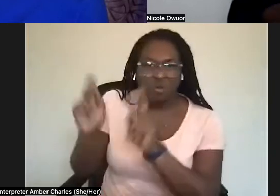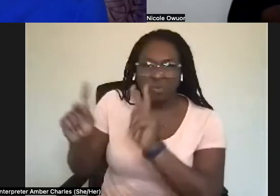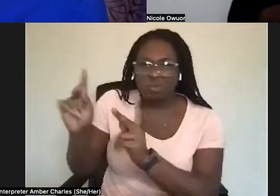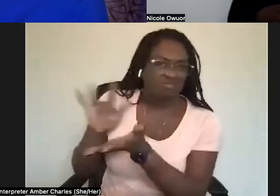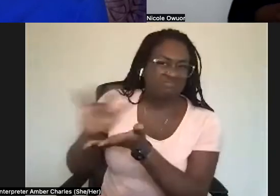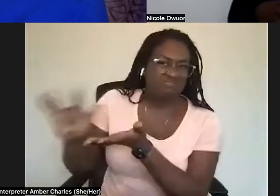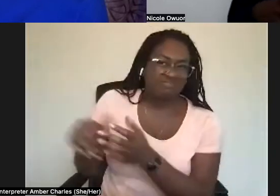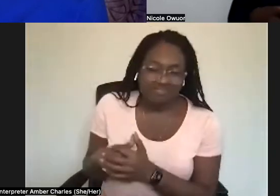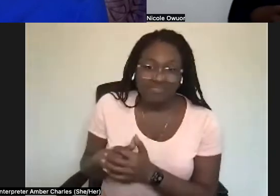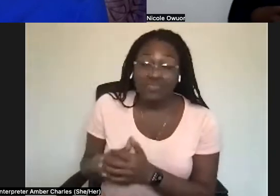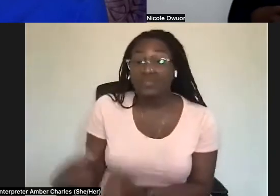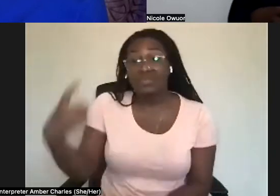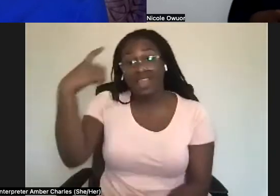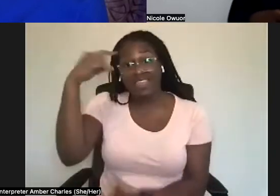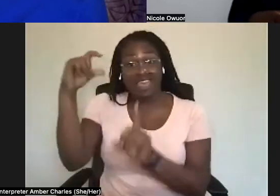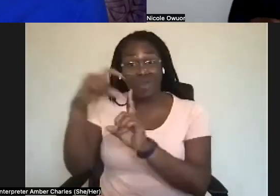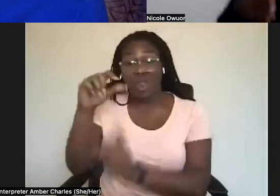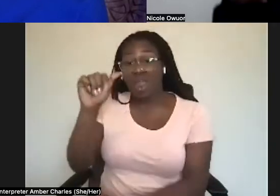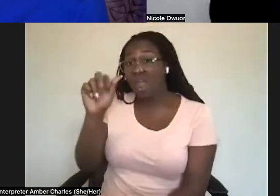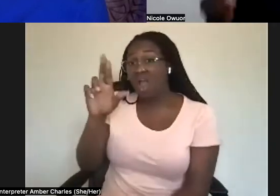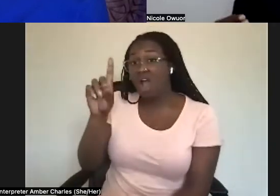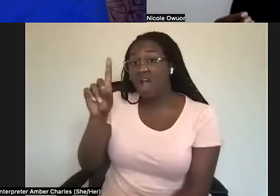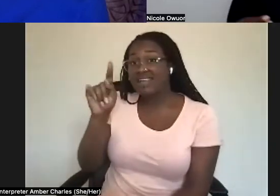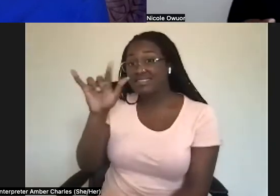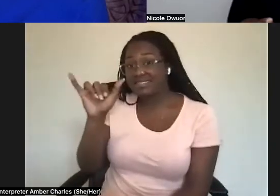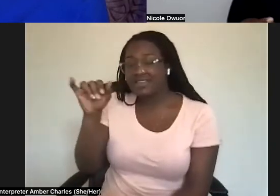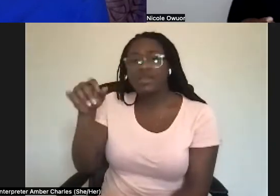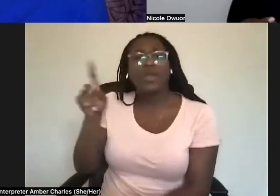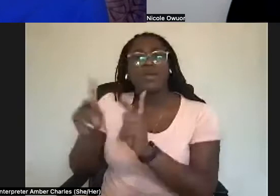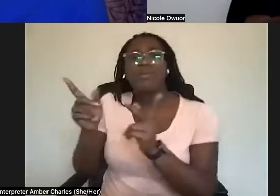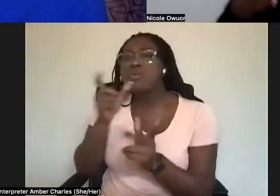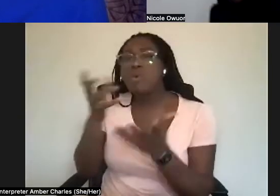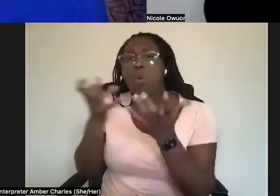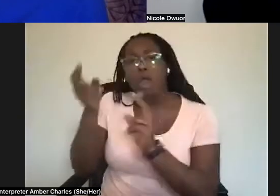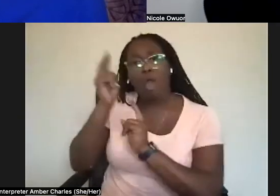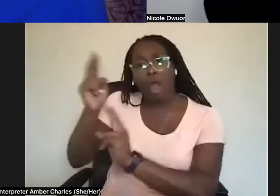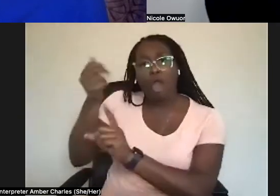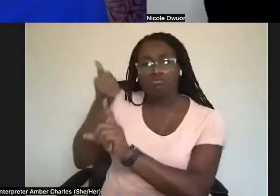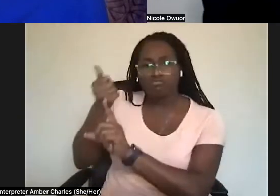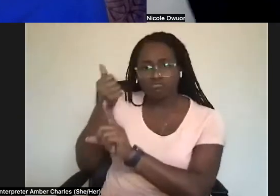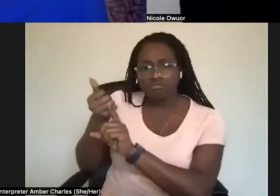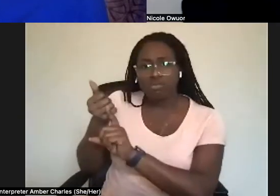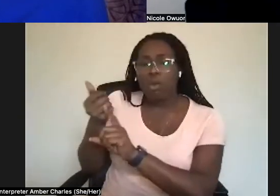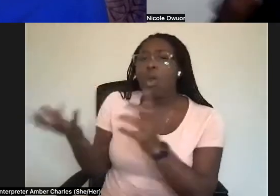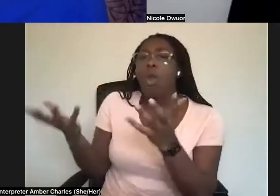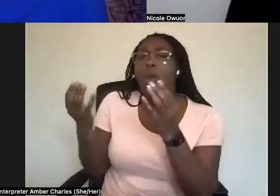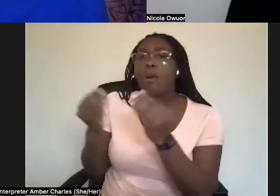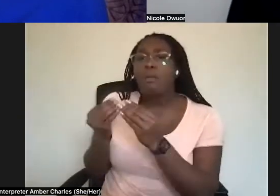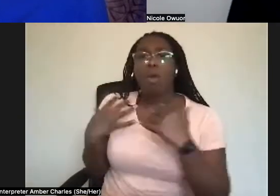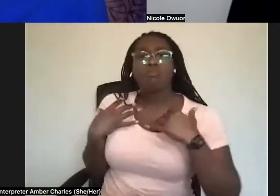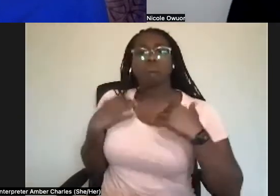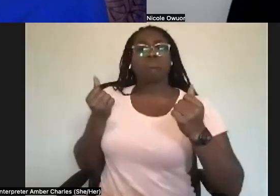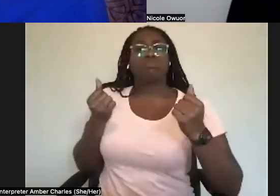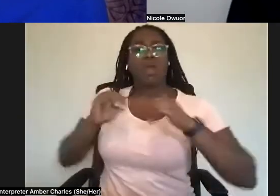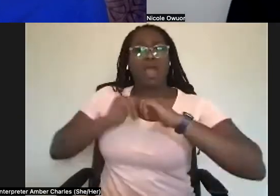of audacity, and I'm talking about people who want to honor themselves and who want to be more bold in how they live